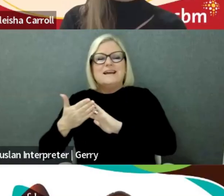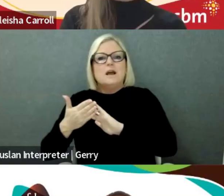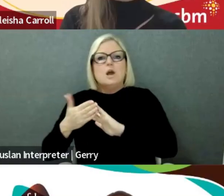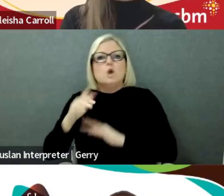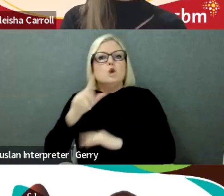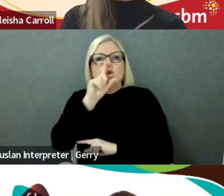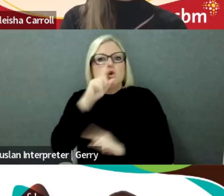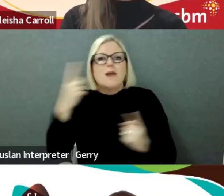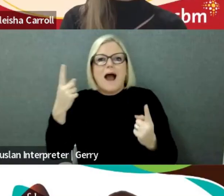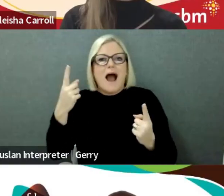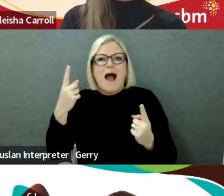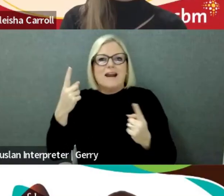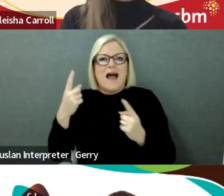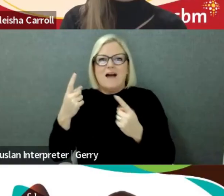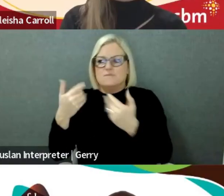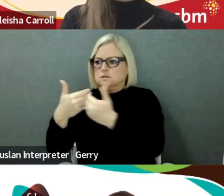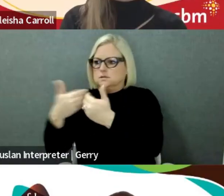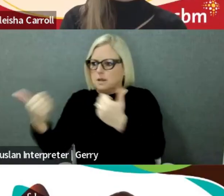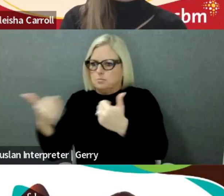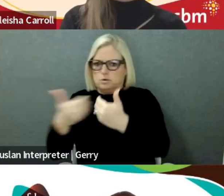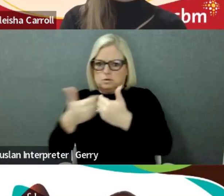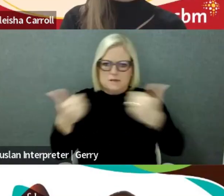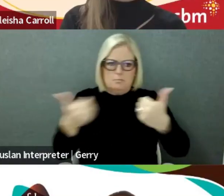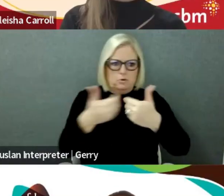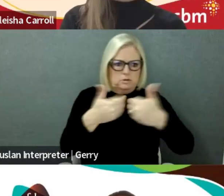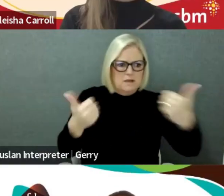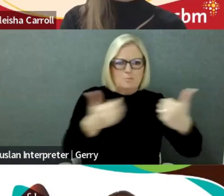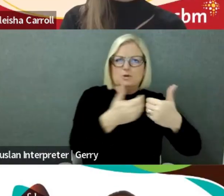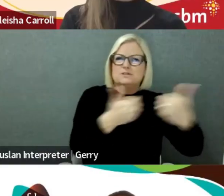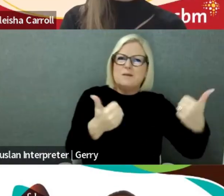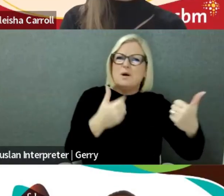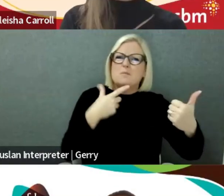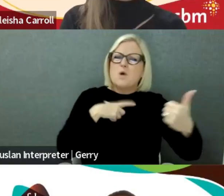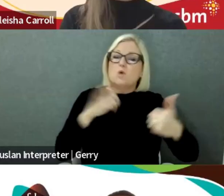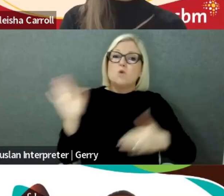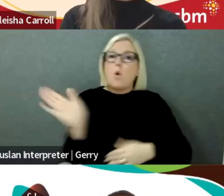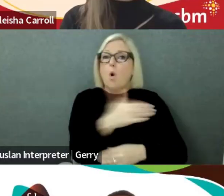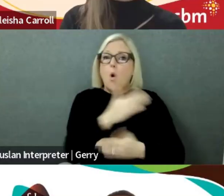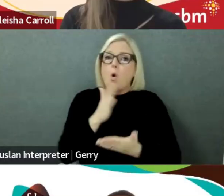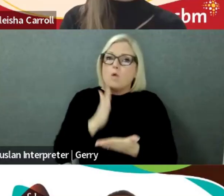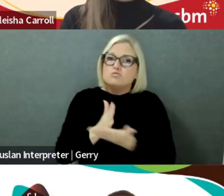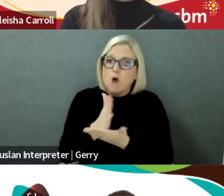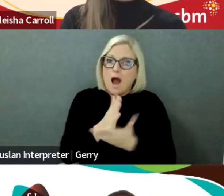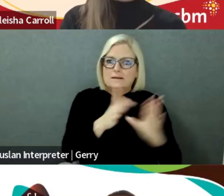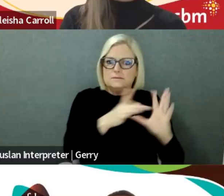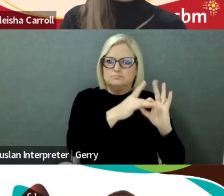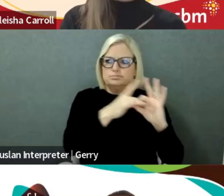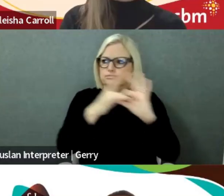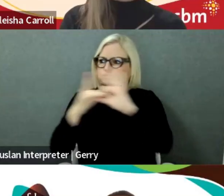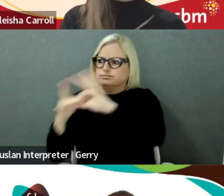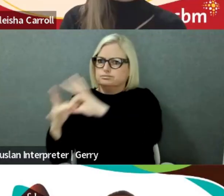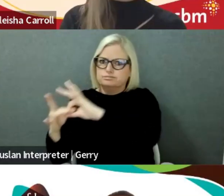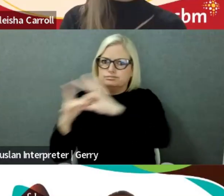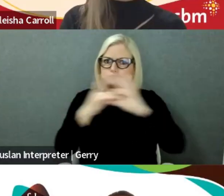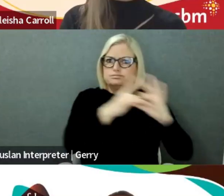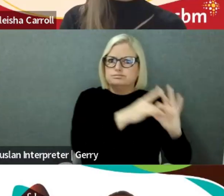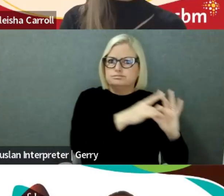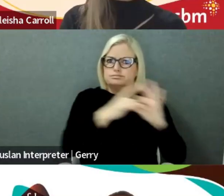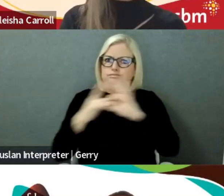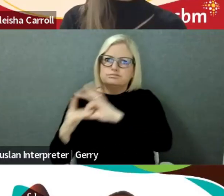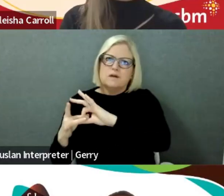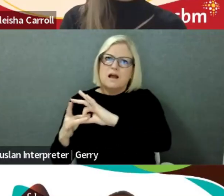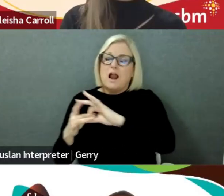be fully realized, the others must also be respected and protected. For example, a person cannot truly live independently